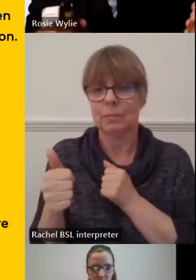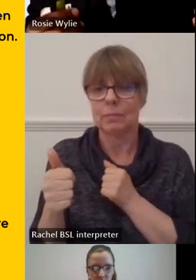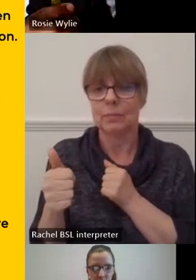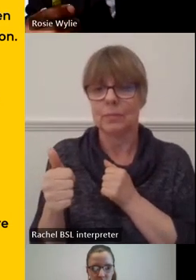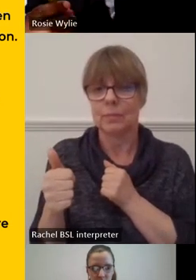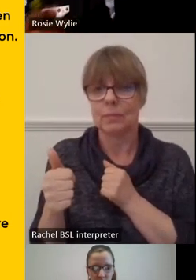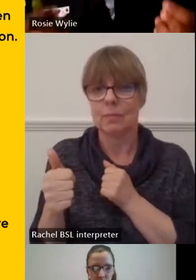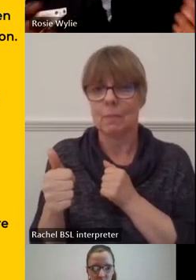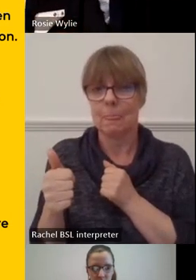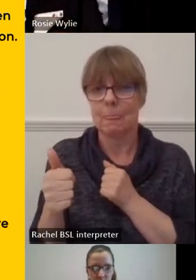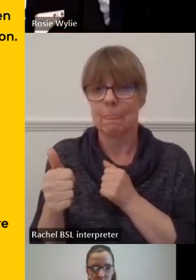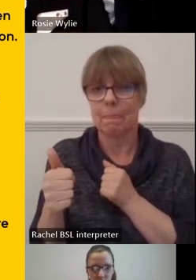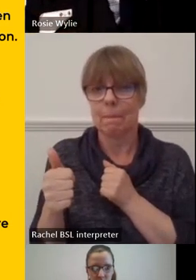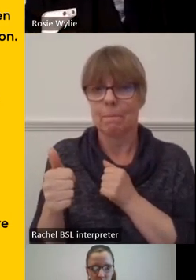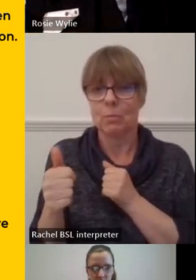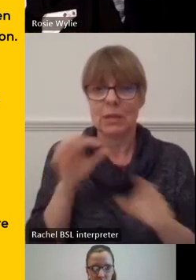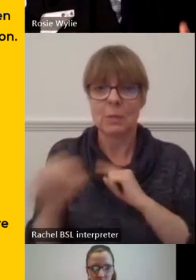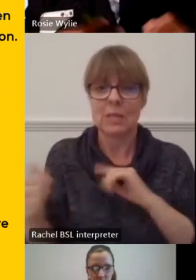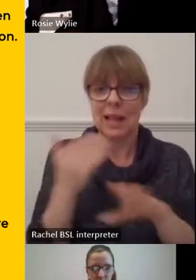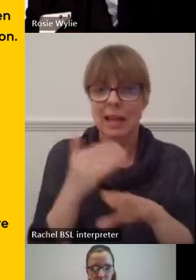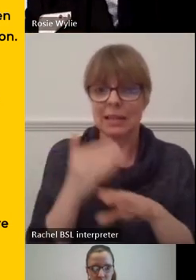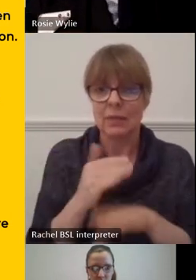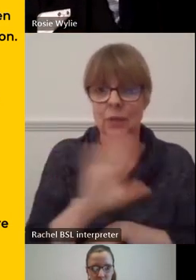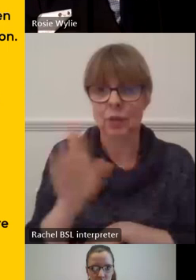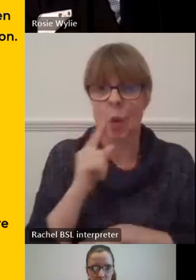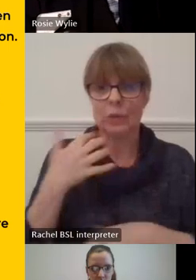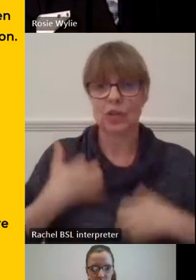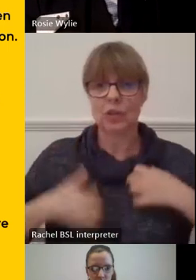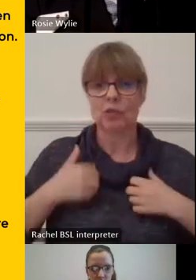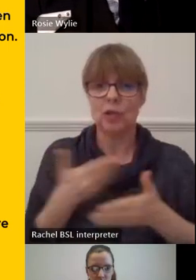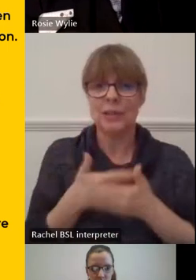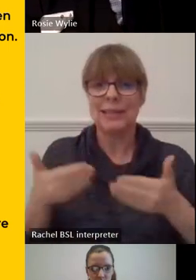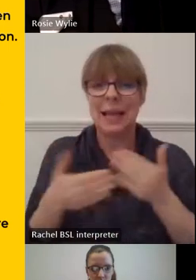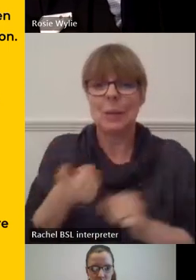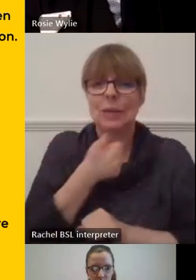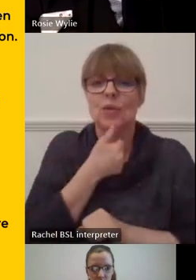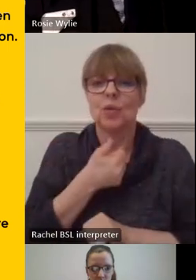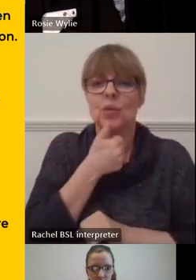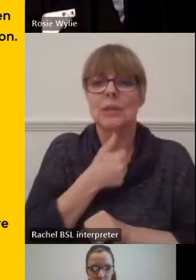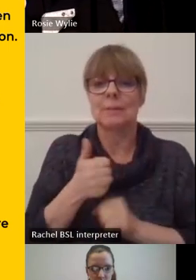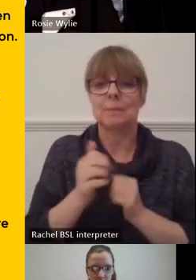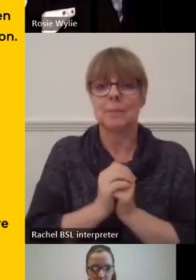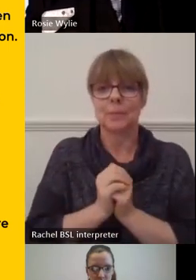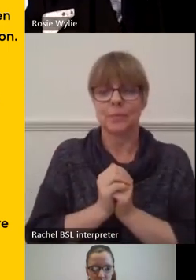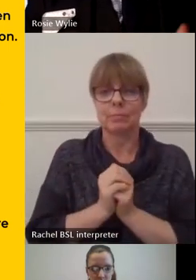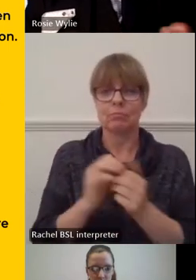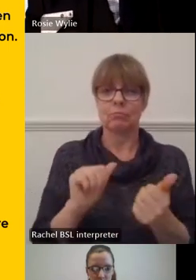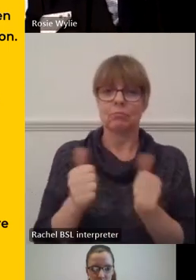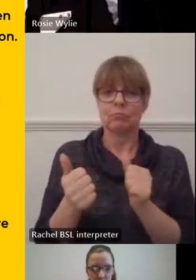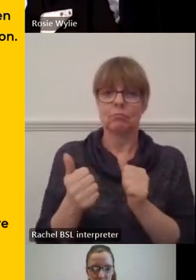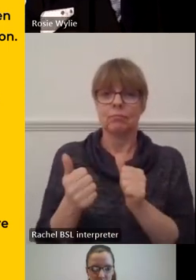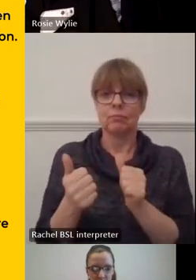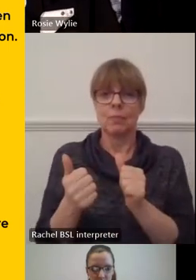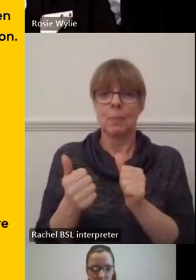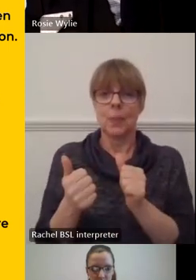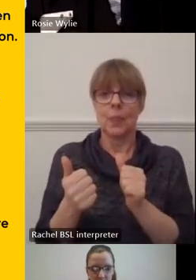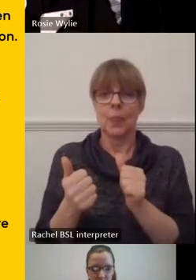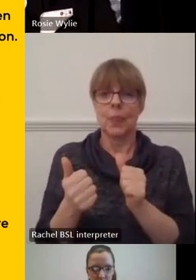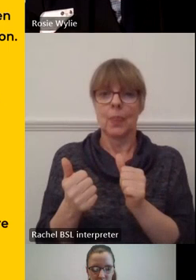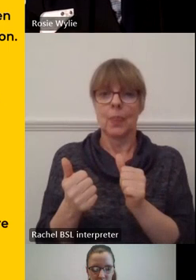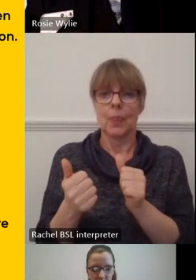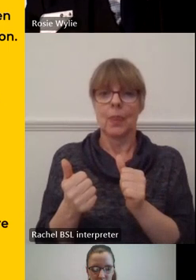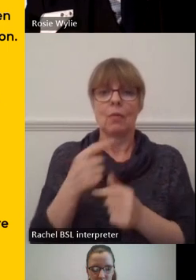wasn't only the activity, but just because you feel that, you know, say someone there that speaks the language I understand, I can